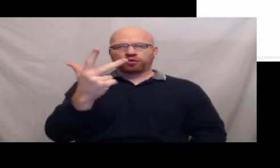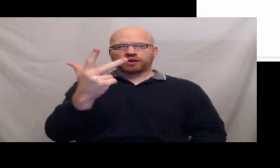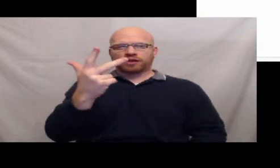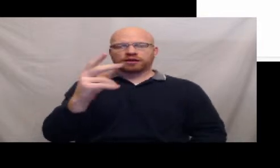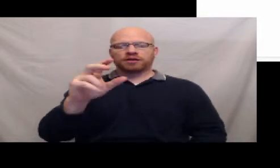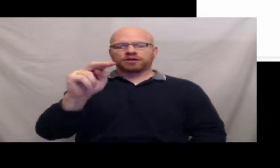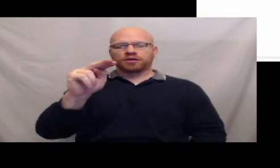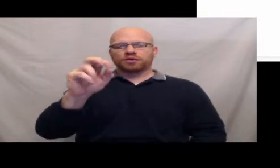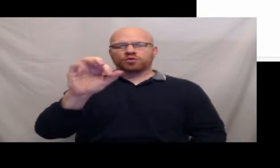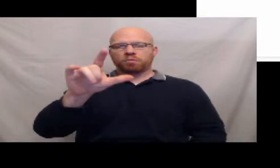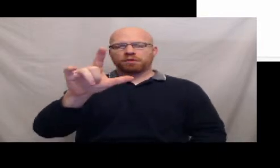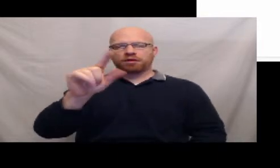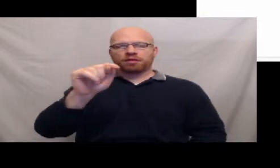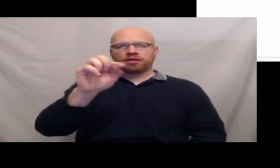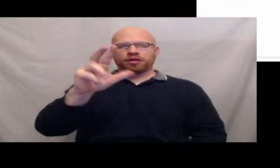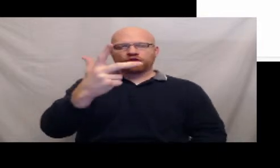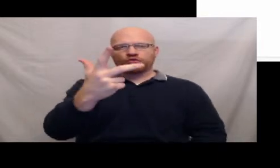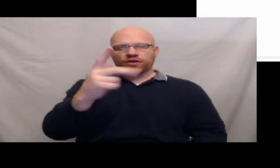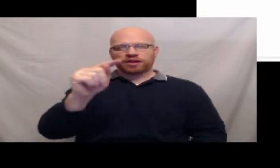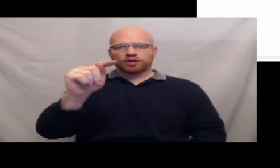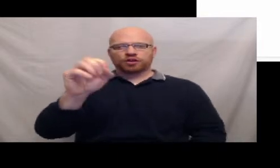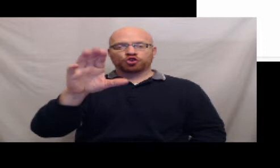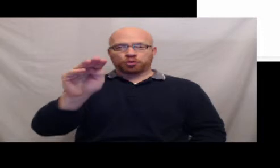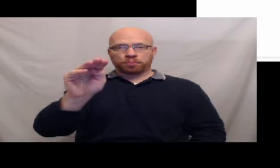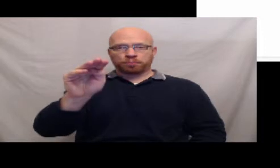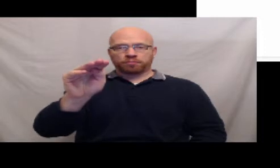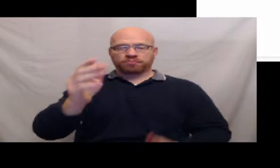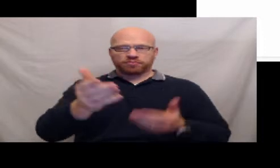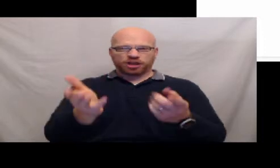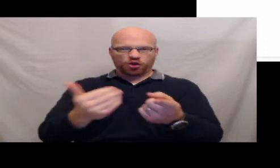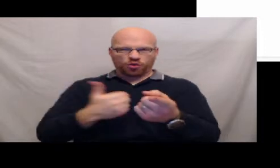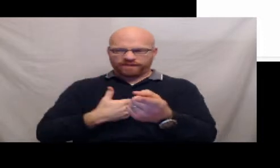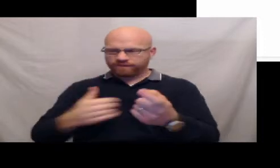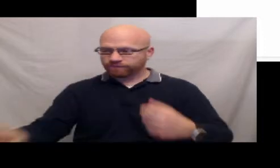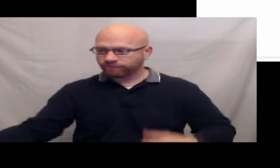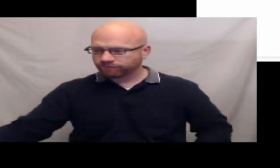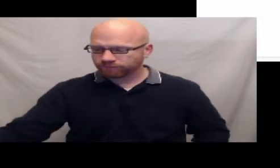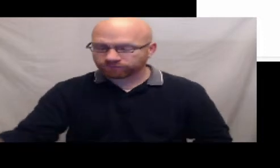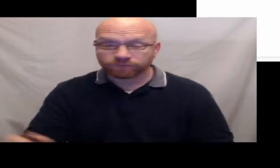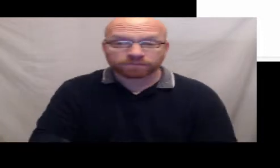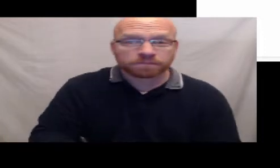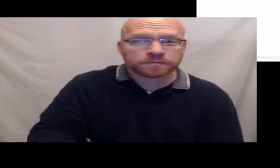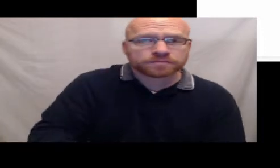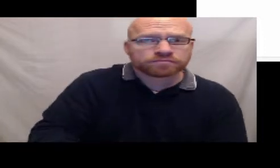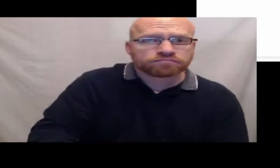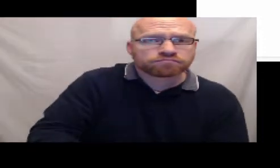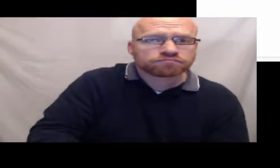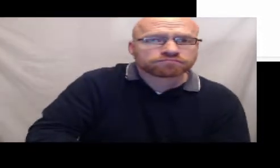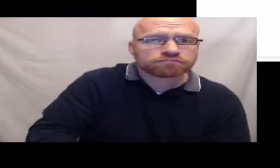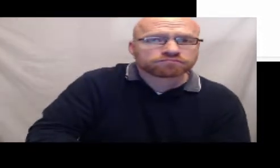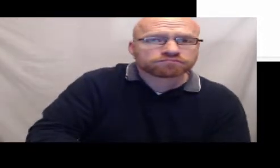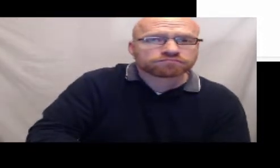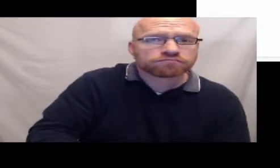Tri is three terms, trinomial, and we have that right here.